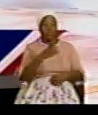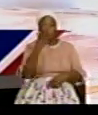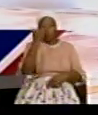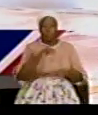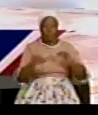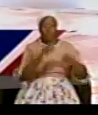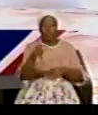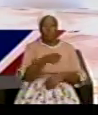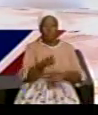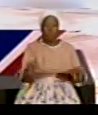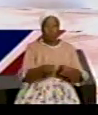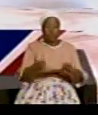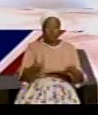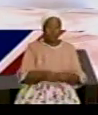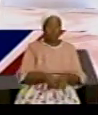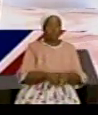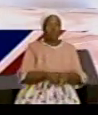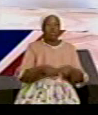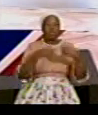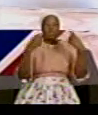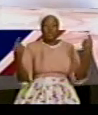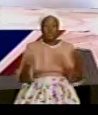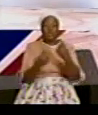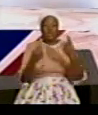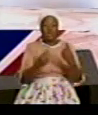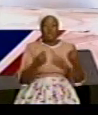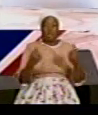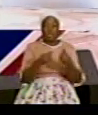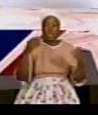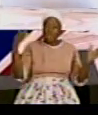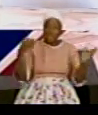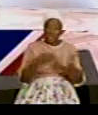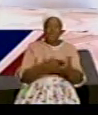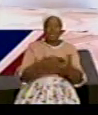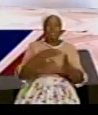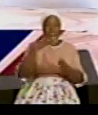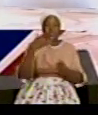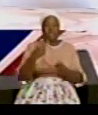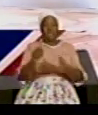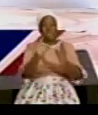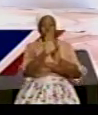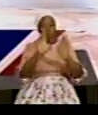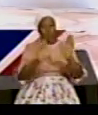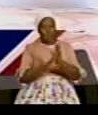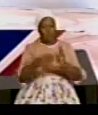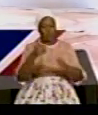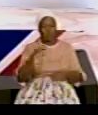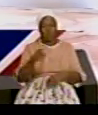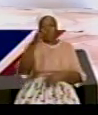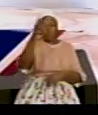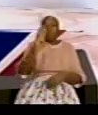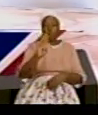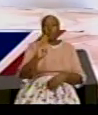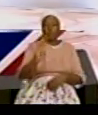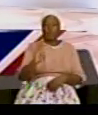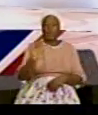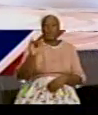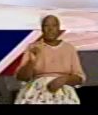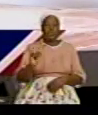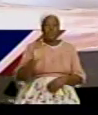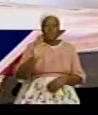ye also transgress the commandment of God by